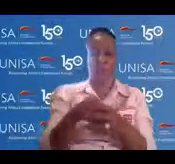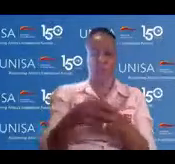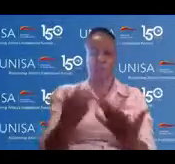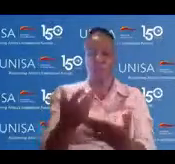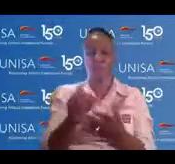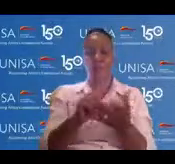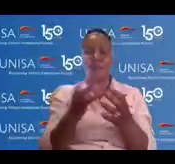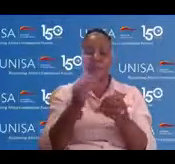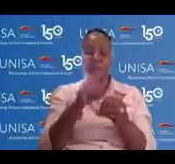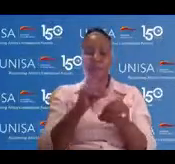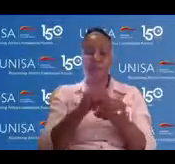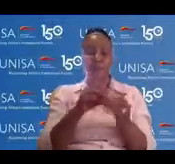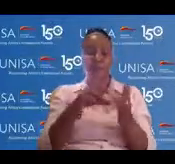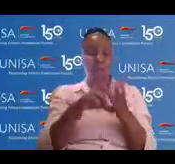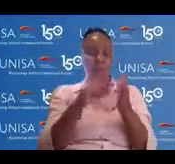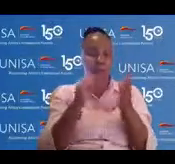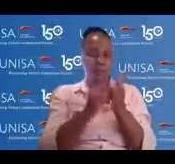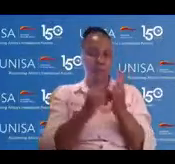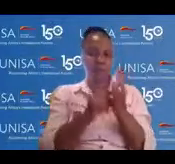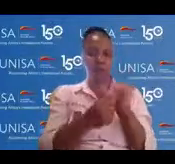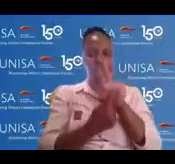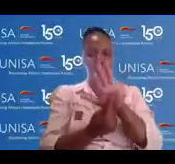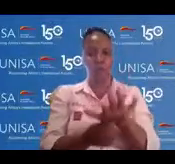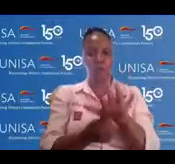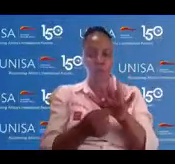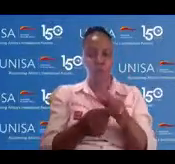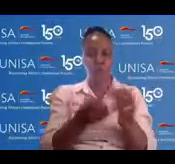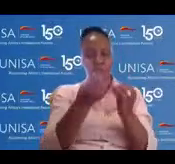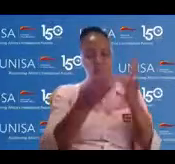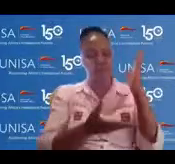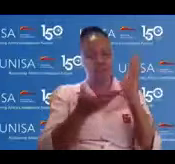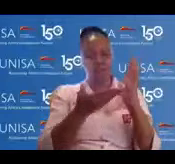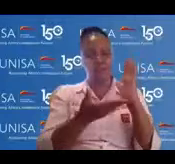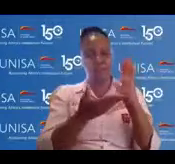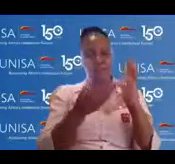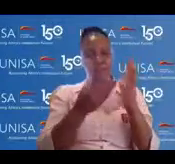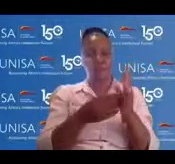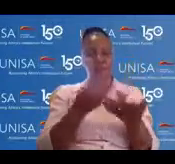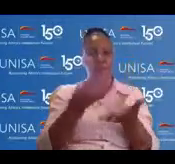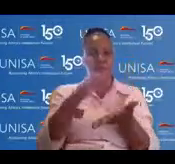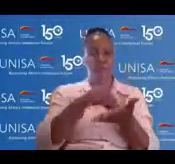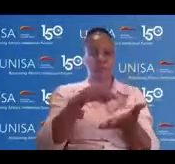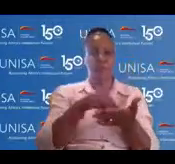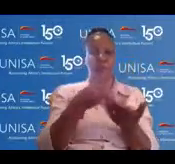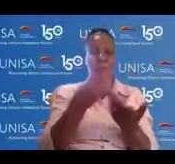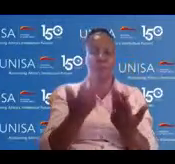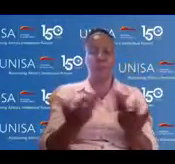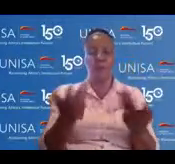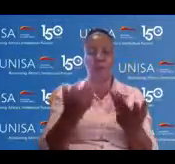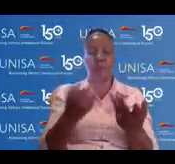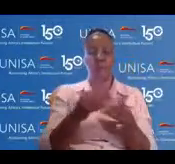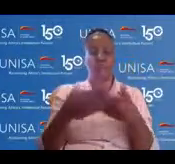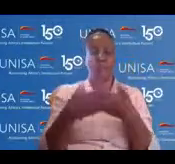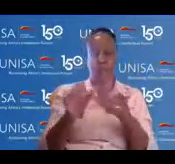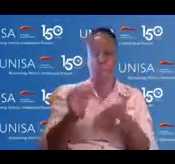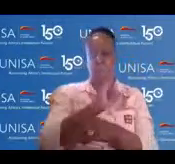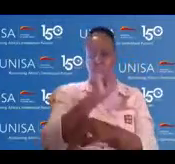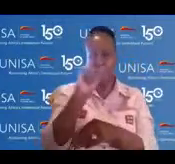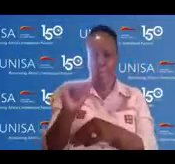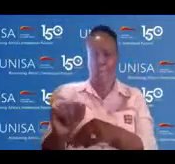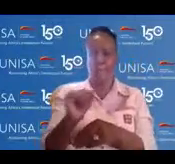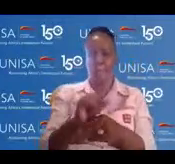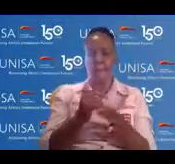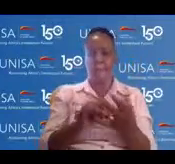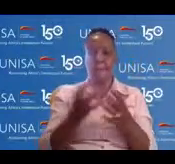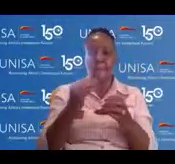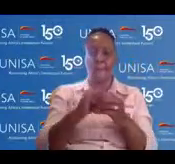This will show a list of modules that you can select, and this will then open up your college's login screen where you log